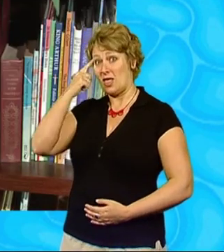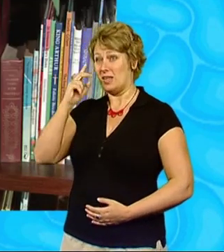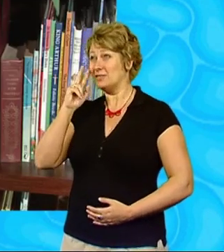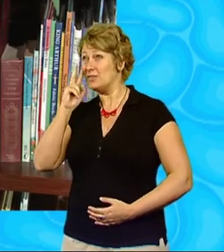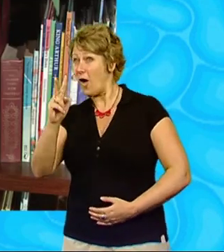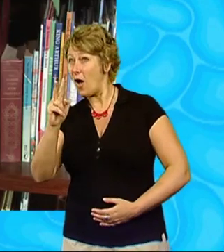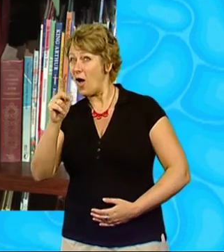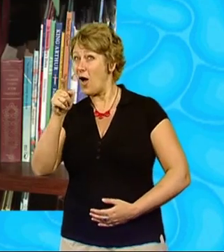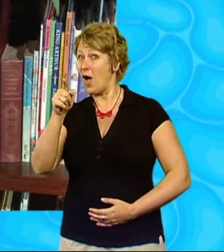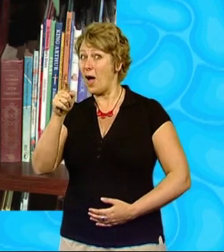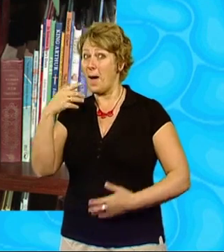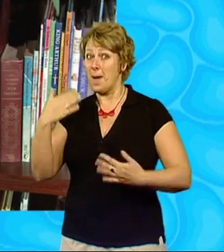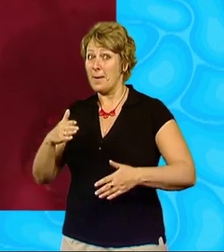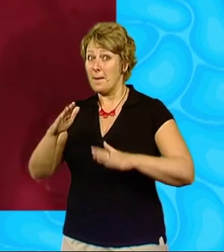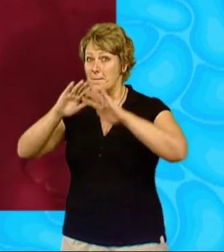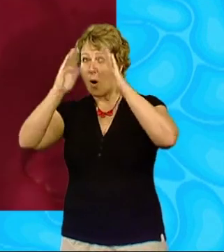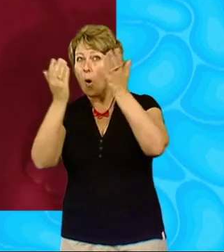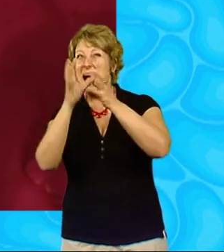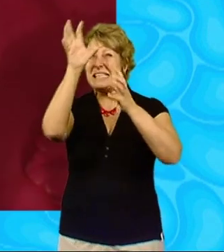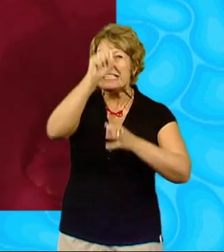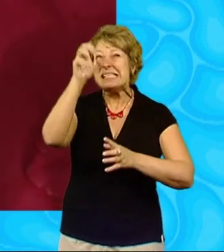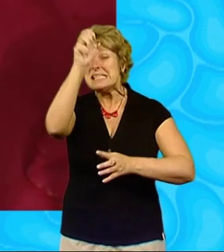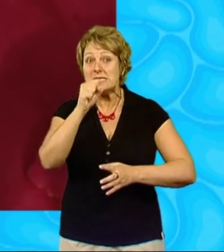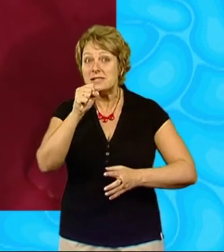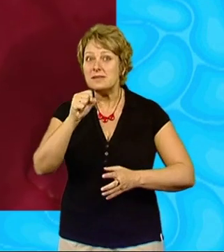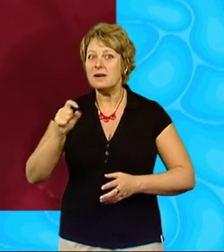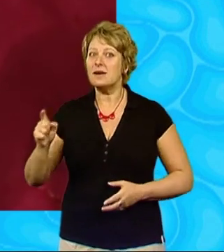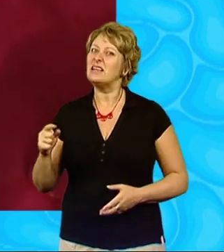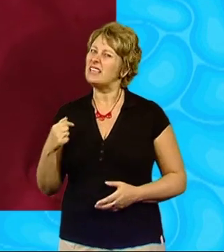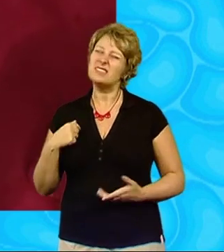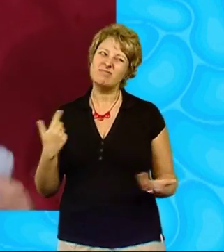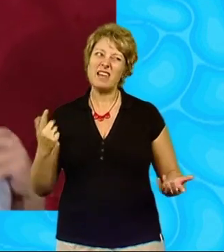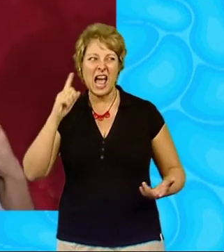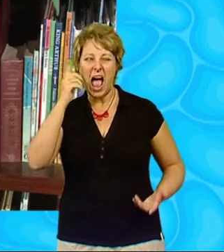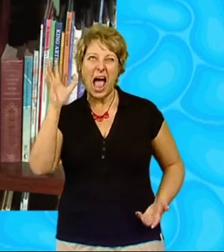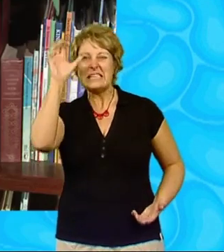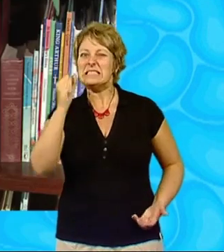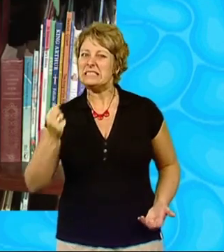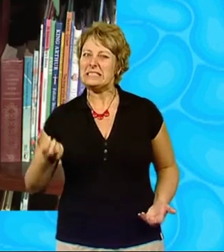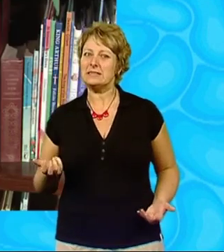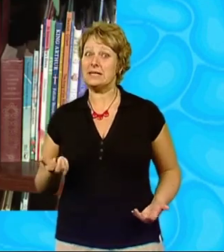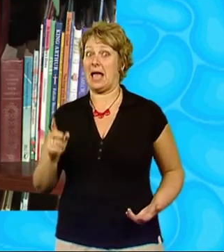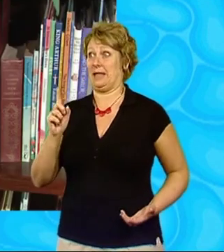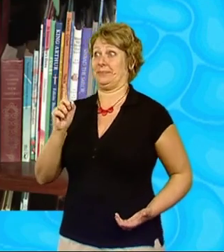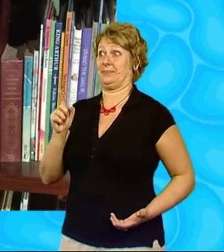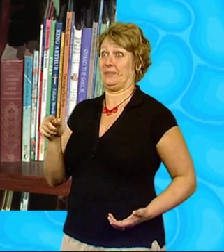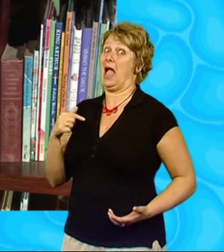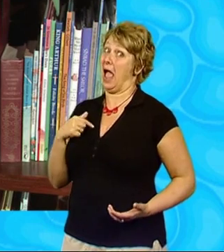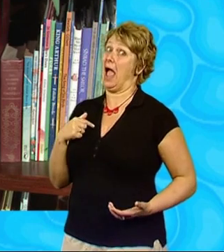trying to rescue that ball. Yes, I couldn't quite reach it. Yeah.